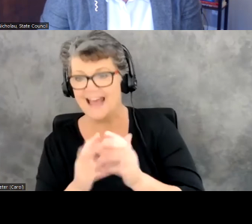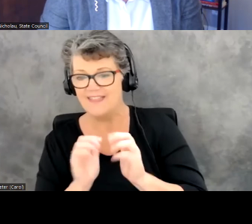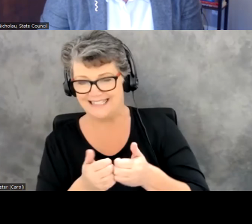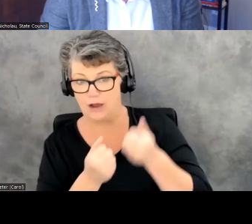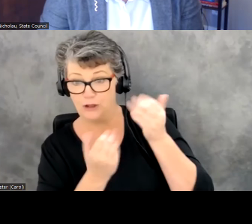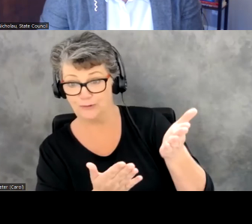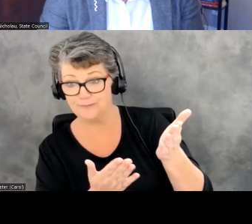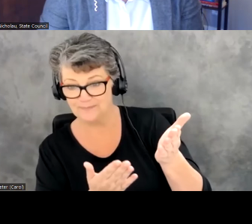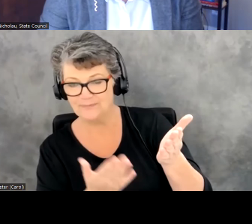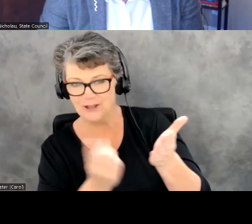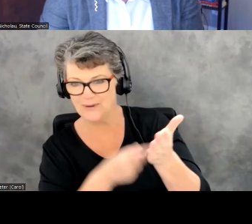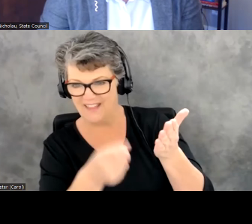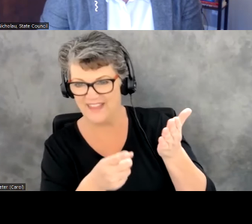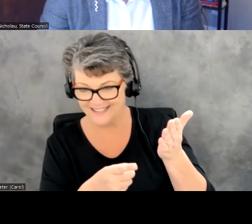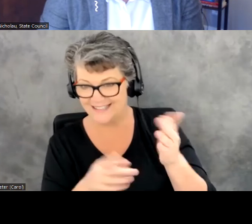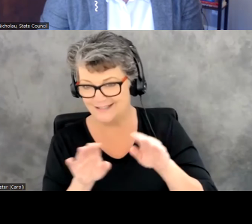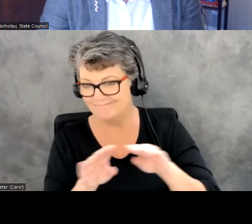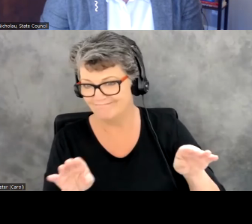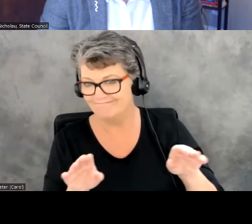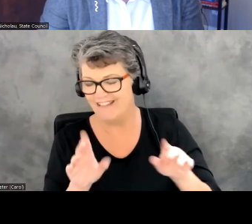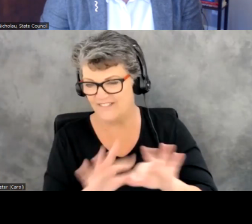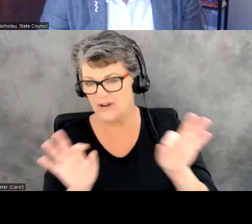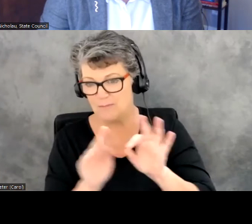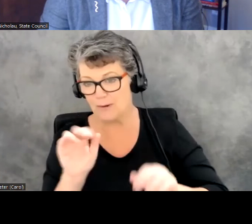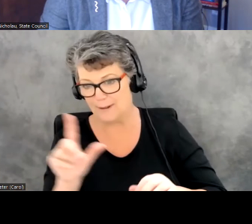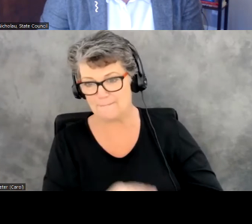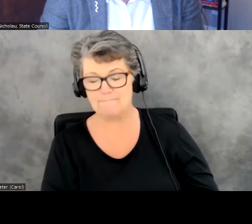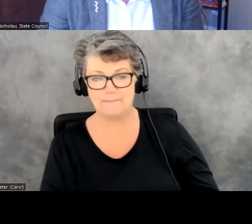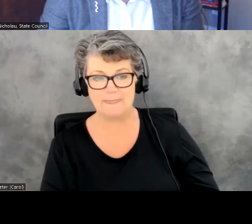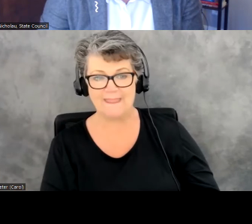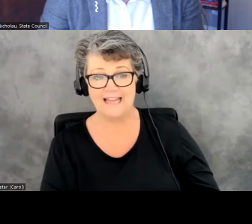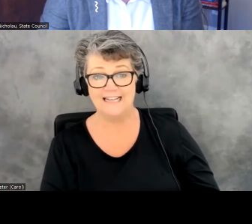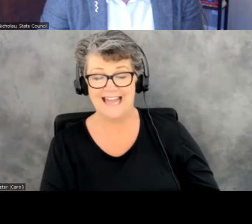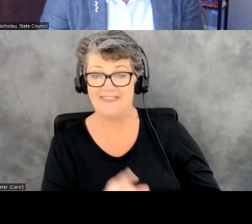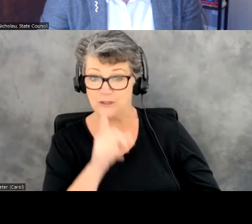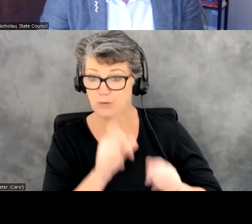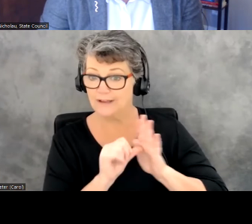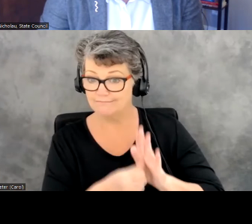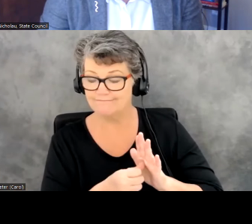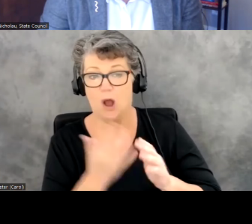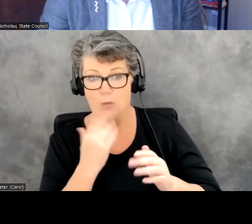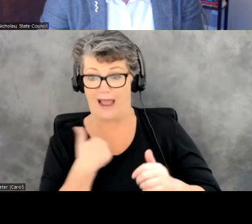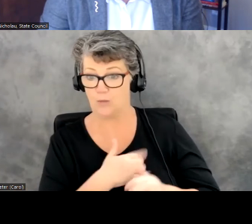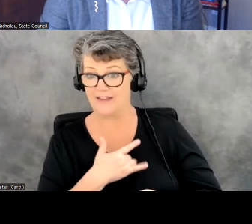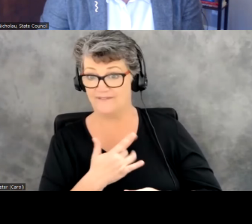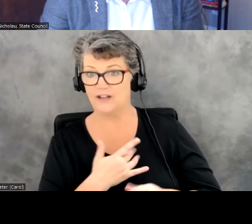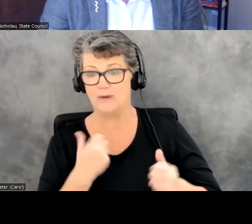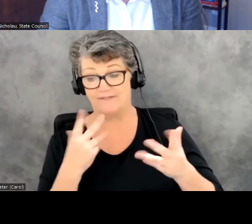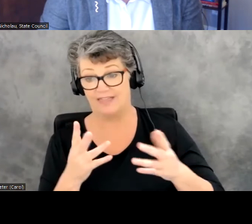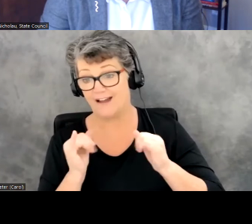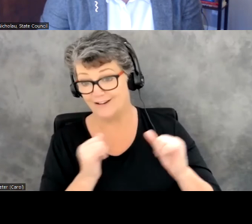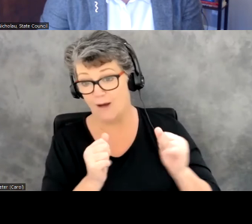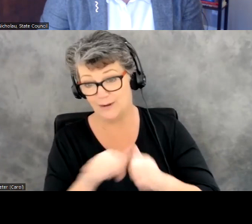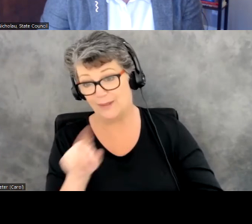this, this stage on a really important bill. And this underscores why we think we have a lot in common with